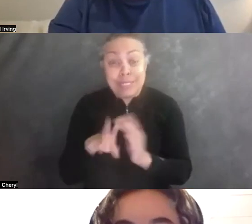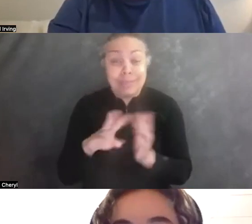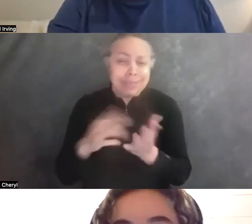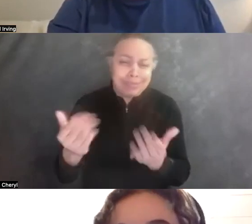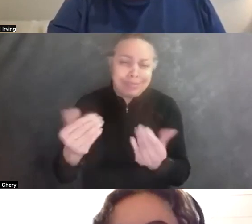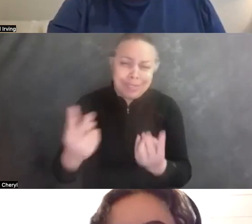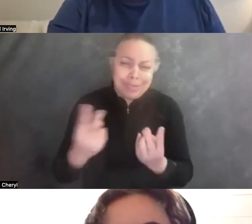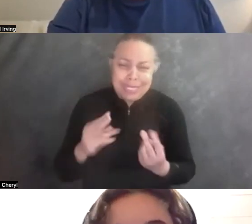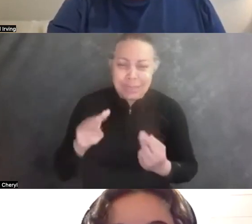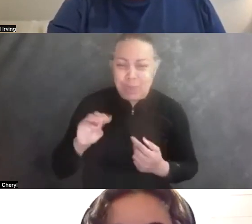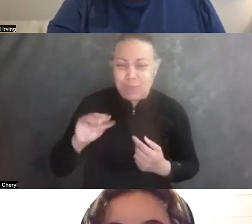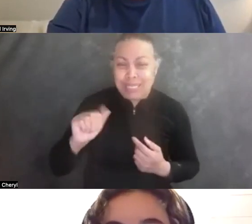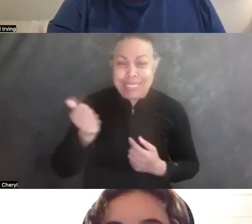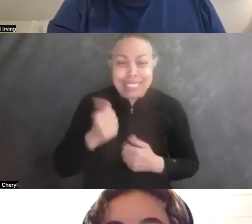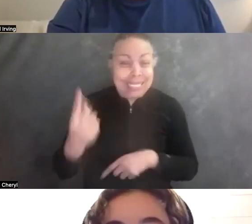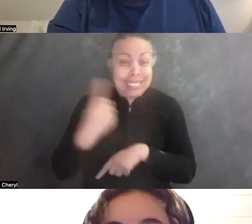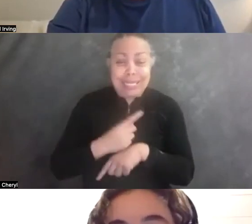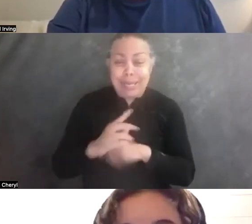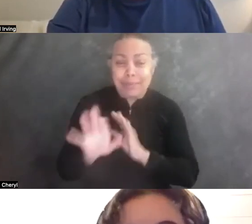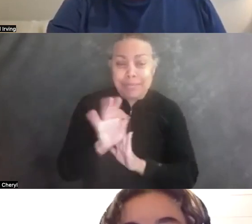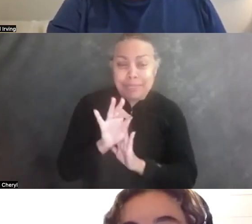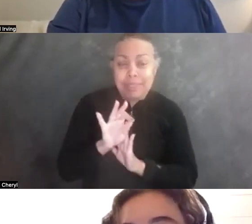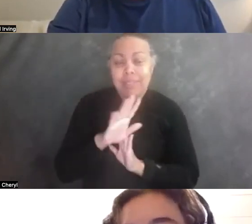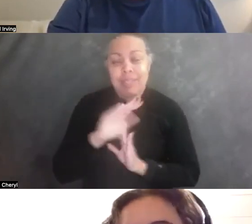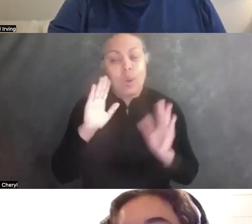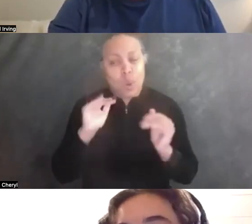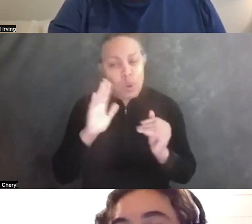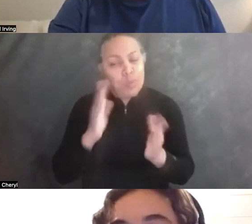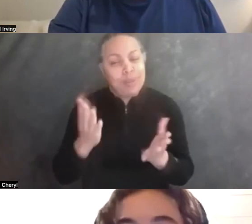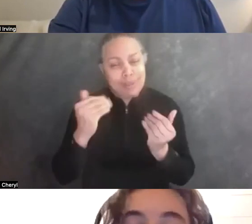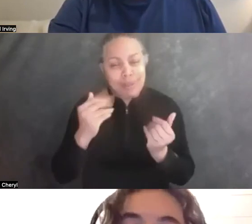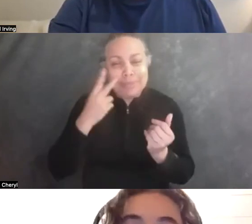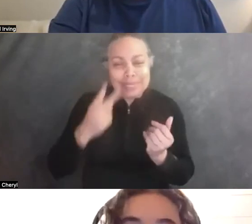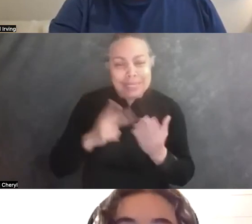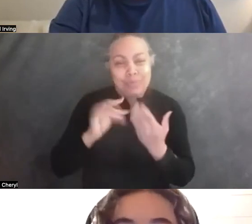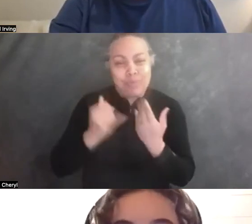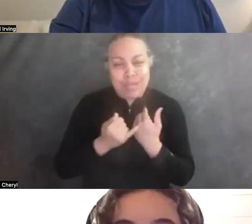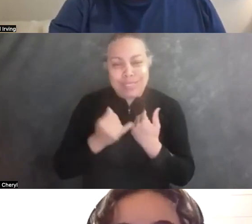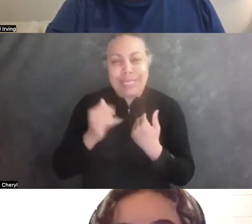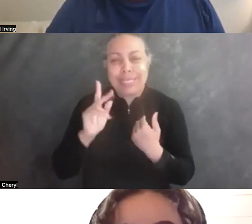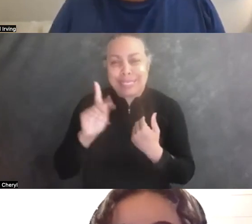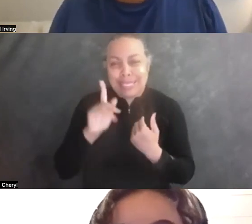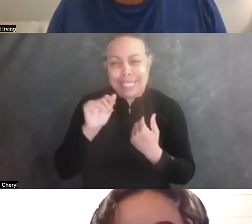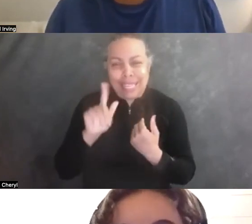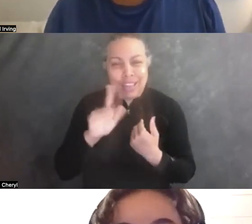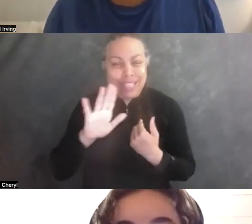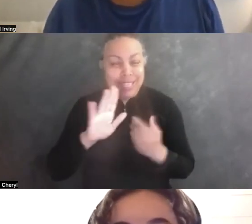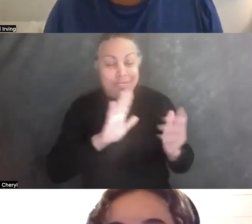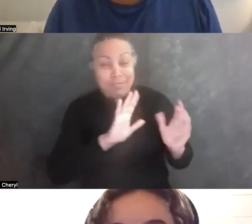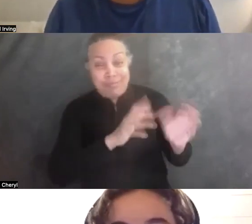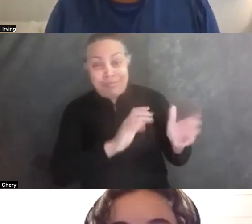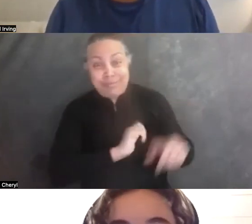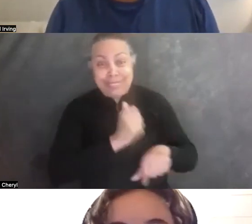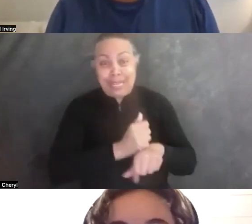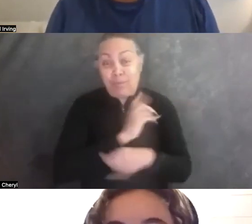MoMA on any day of your choosing. And we hope you'll come see Project Kahlil Robert Irving in its final days. It's